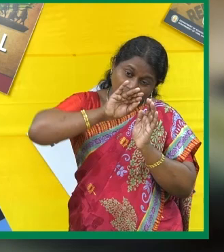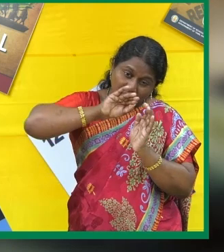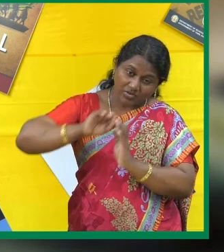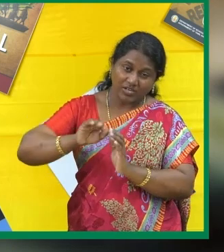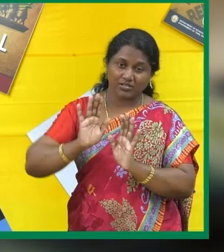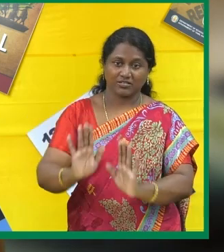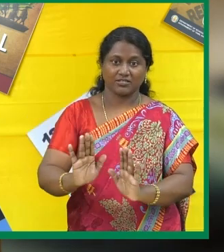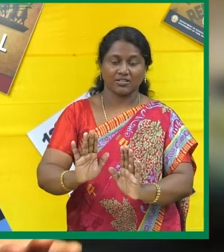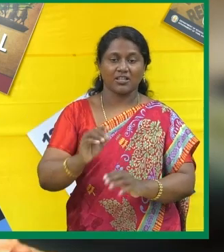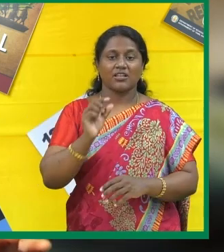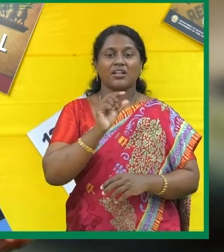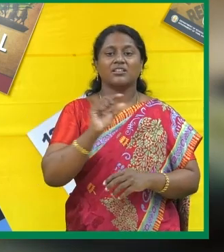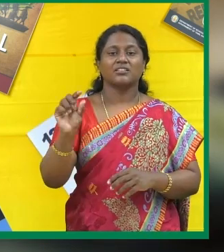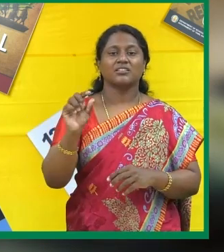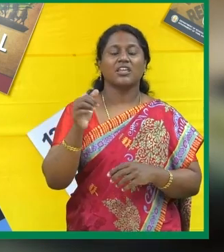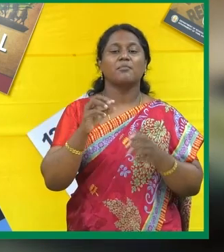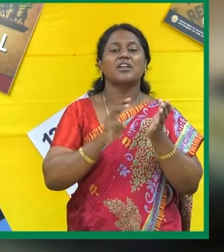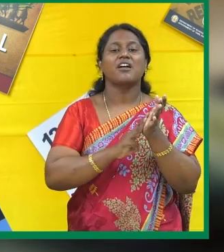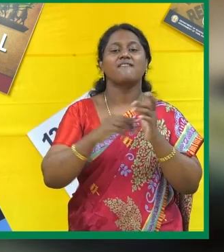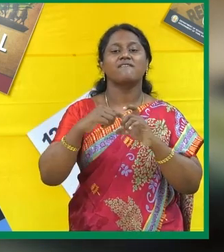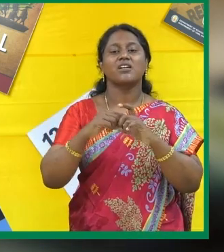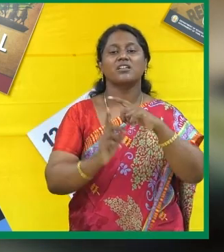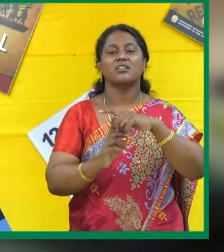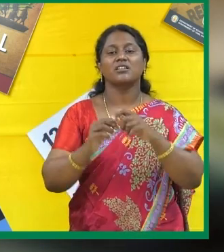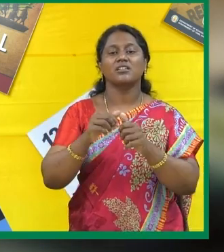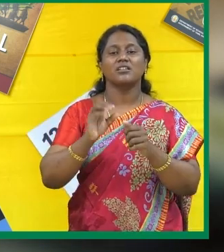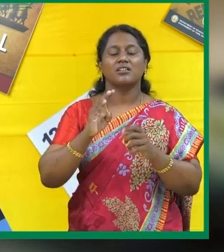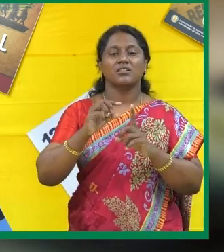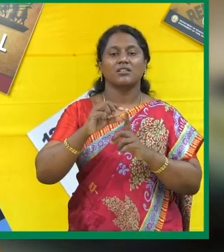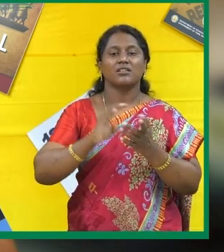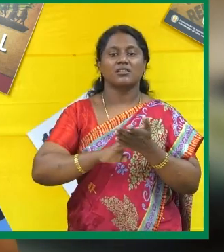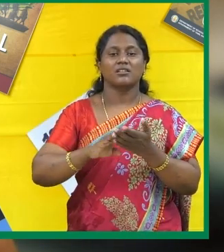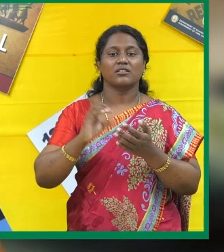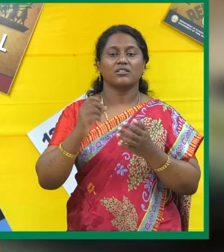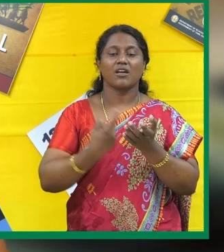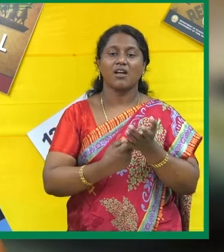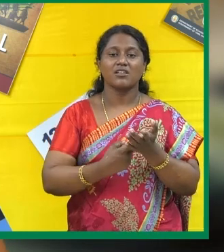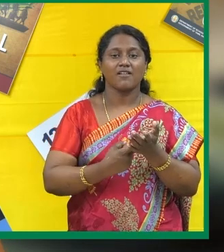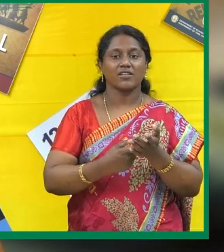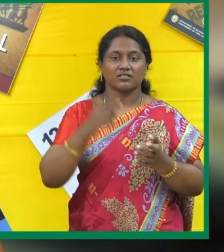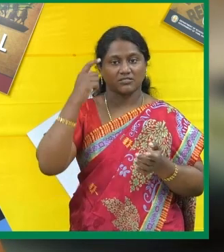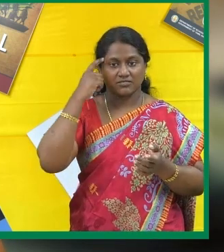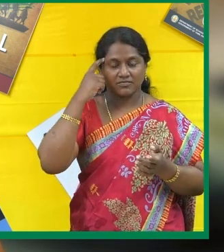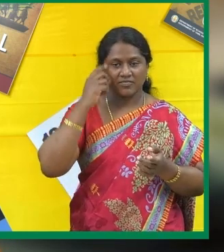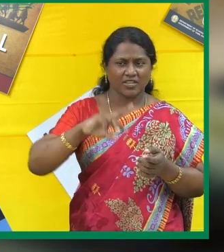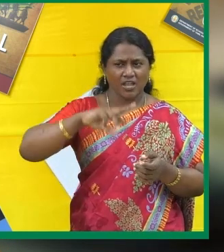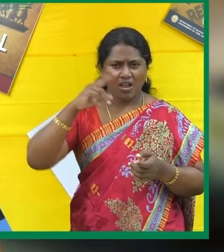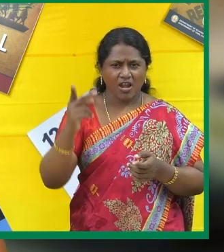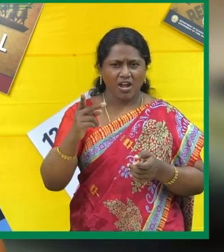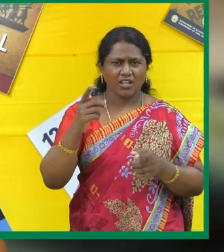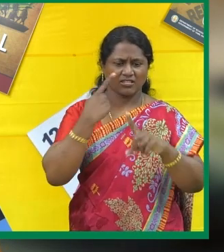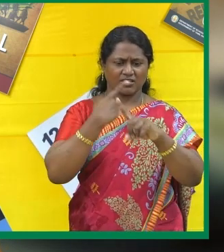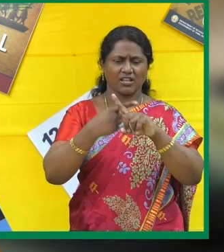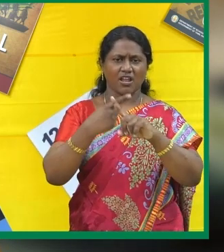is hidden simile, like is not there, it is a metaphor, dim past. So, another two things, contrast